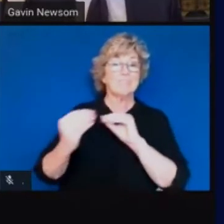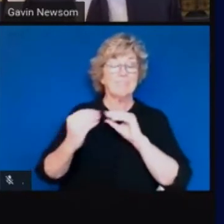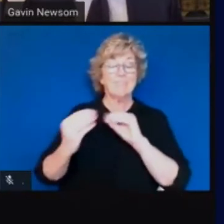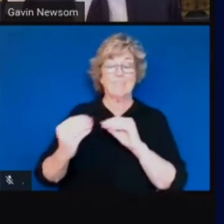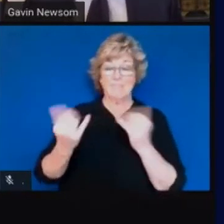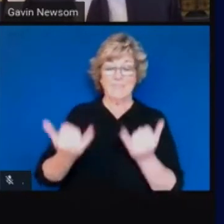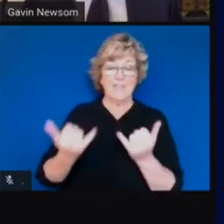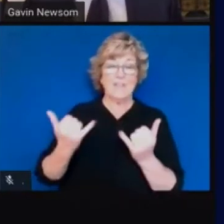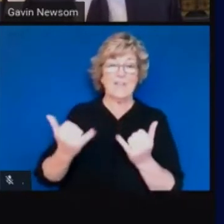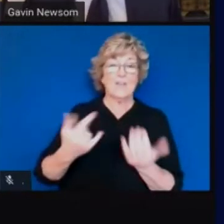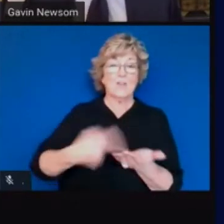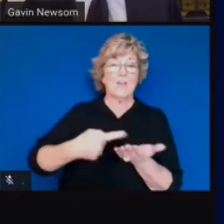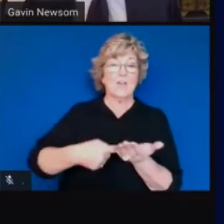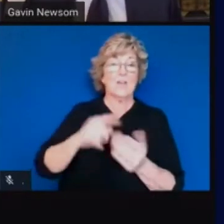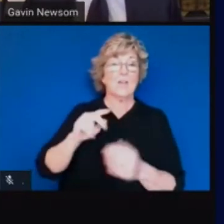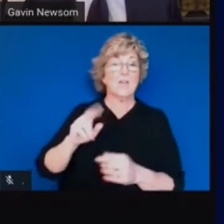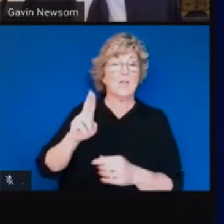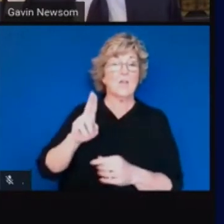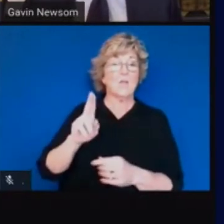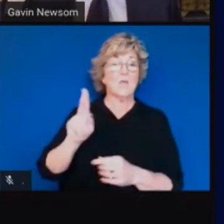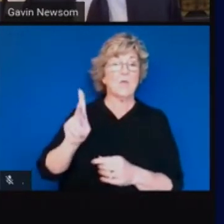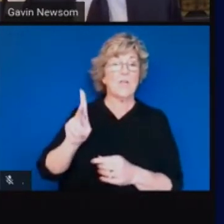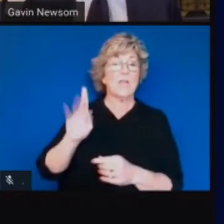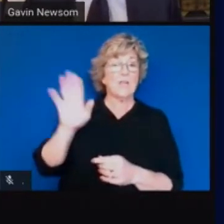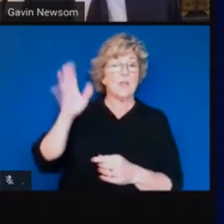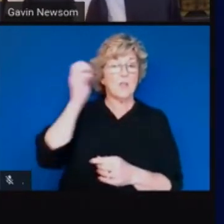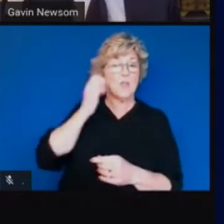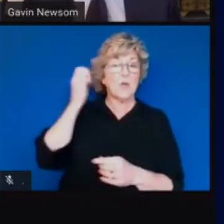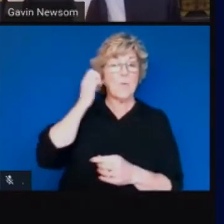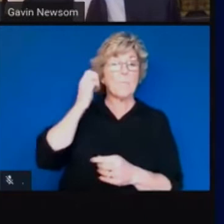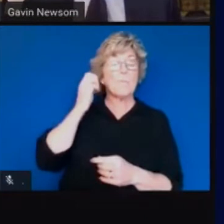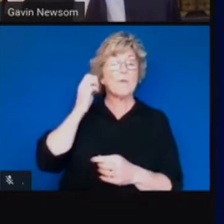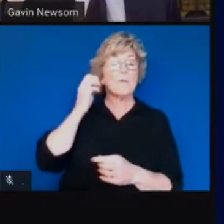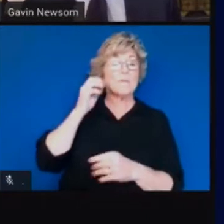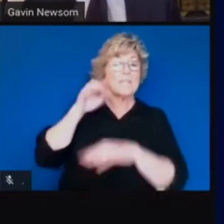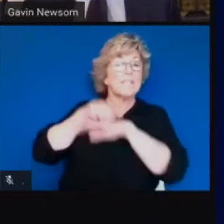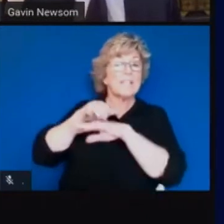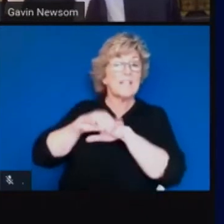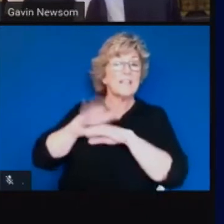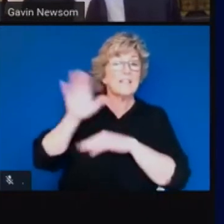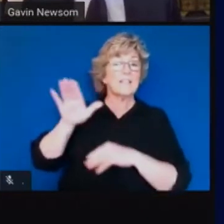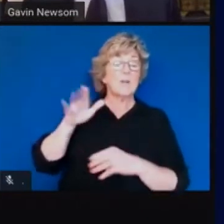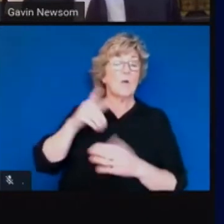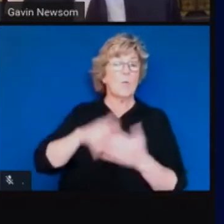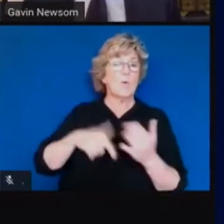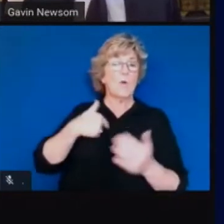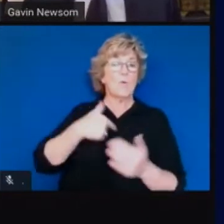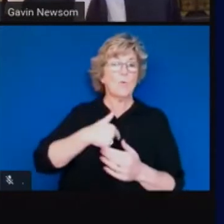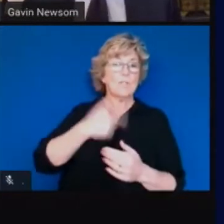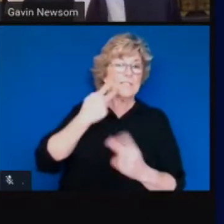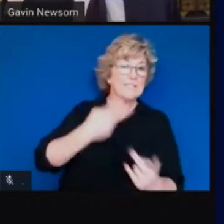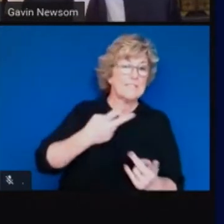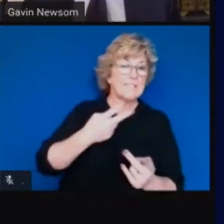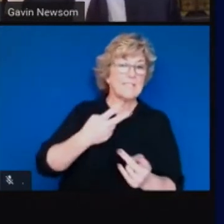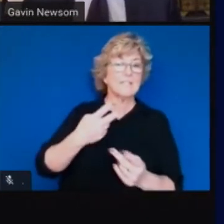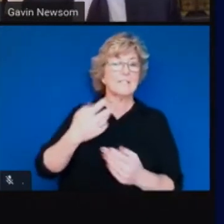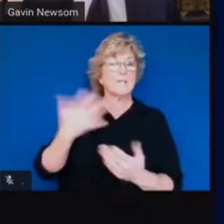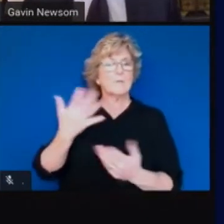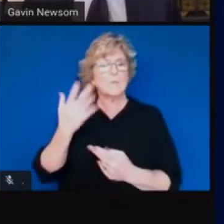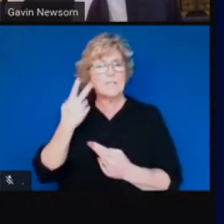today, about this UK strain and what you're seeing, what we're not seeing. Give us a